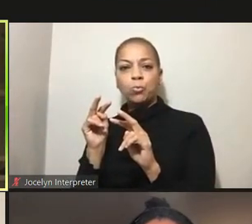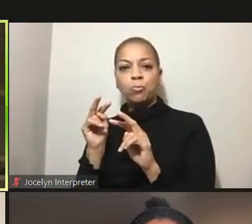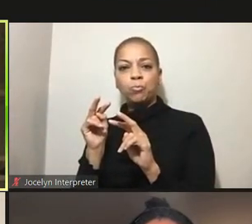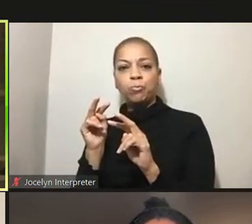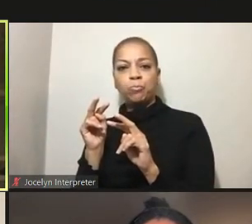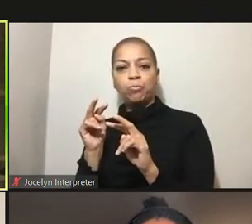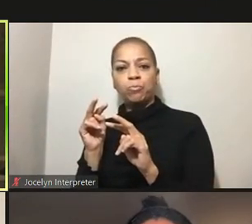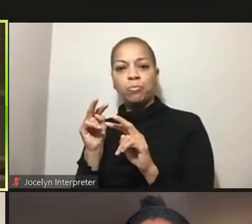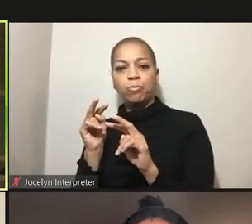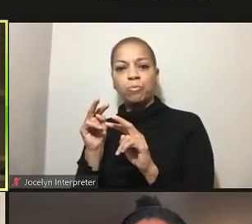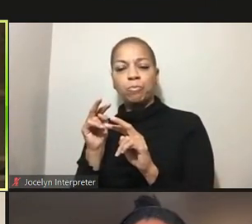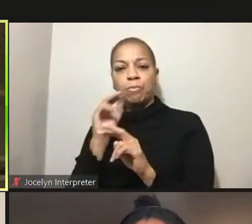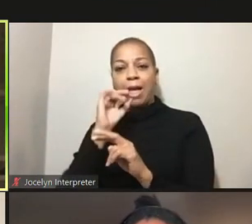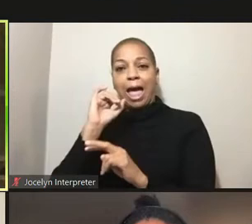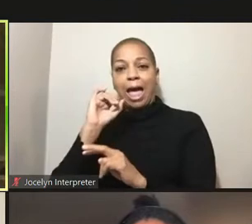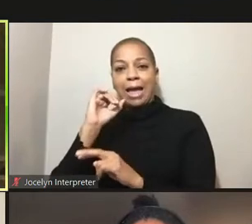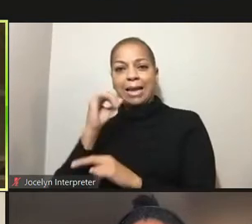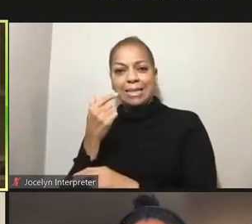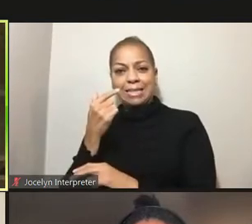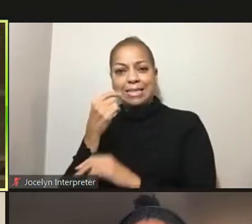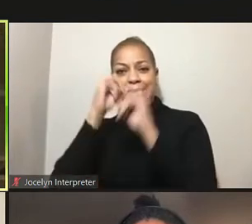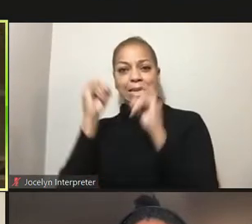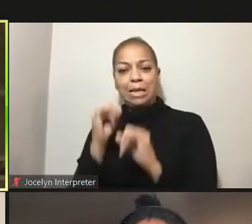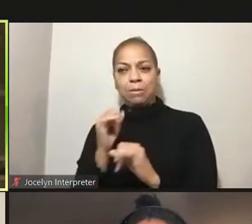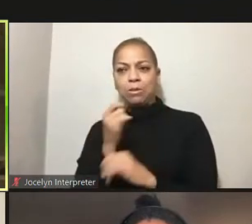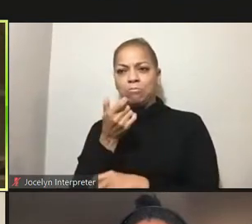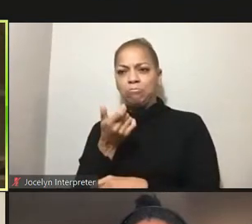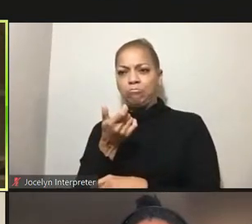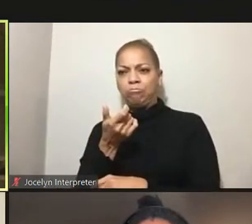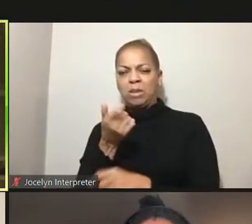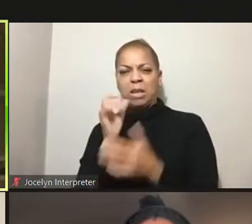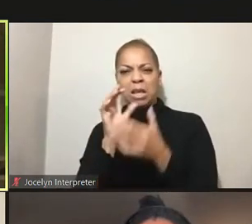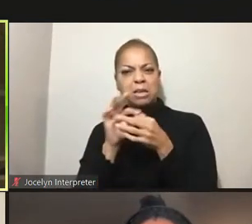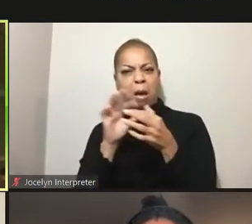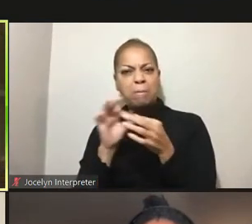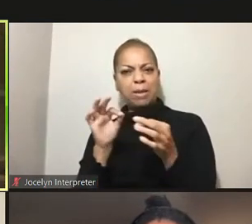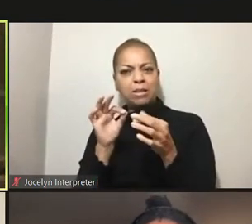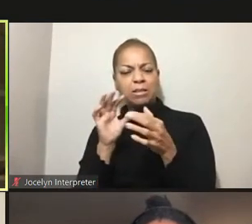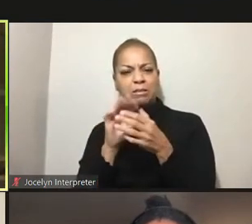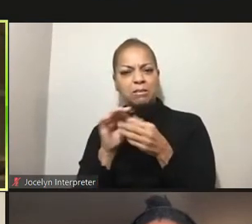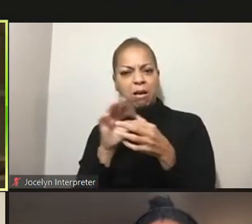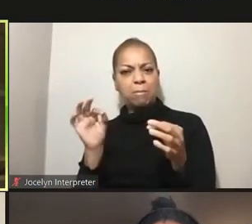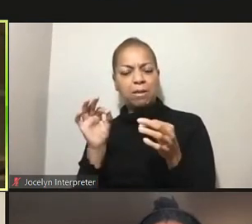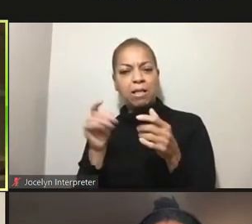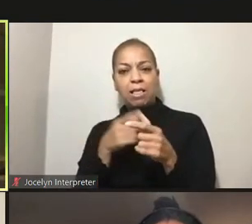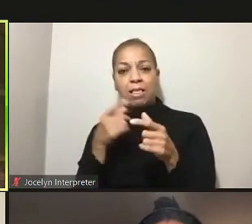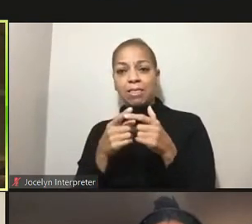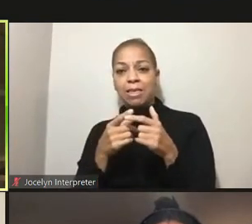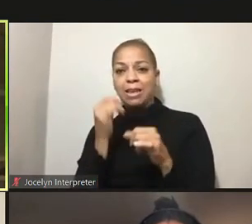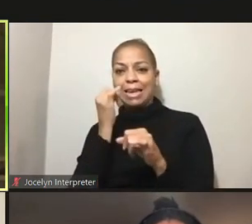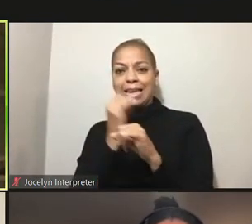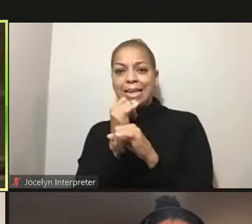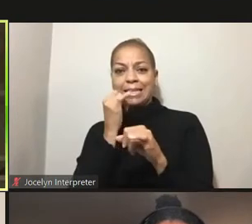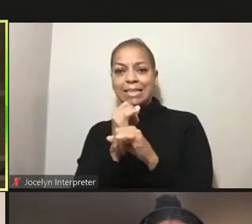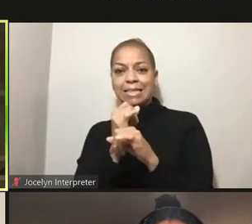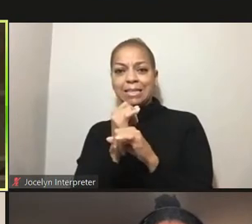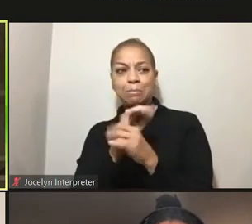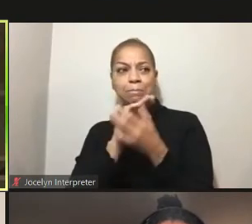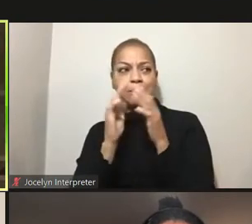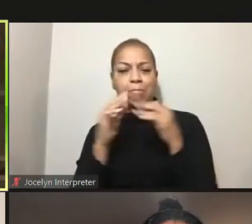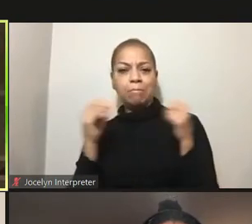an Instagram image and making comments about it, and then an institution gets so